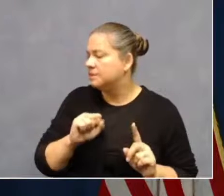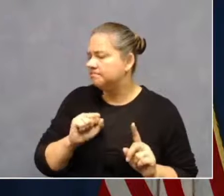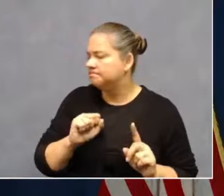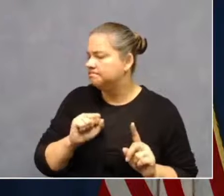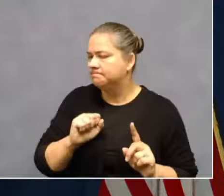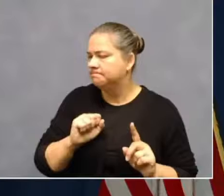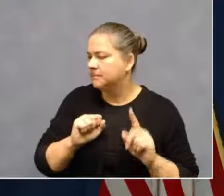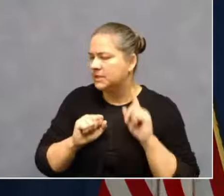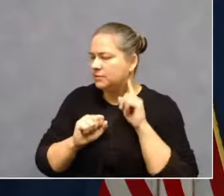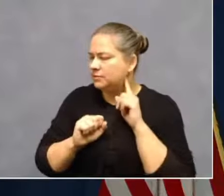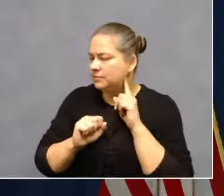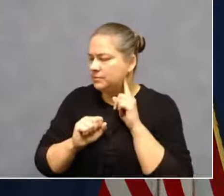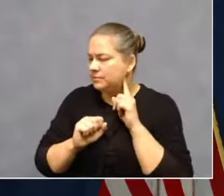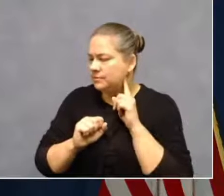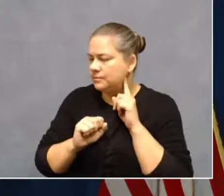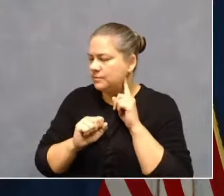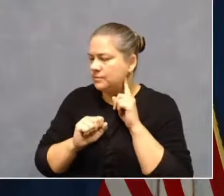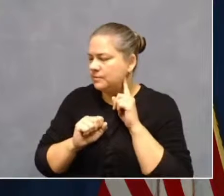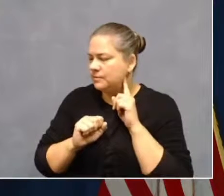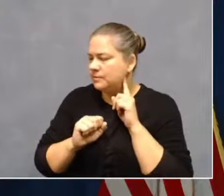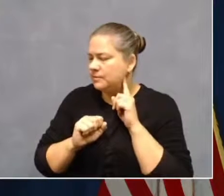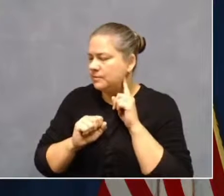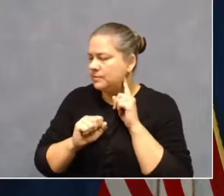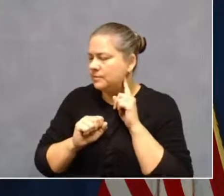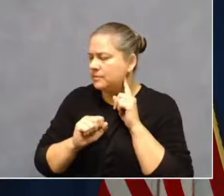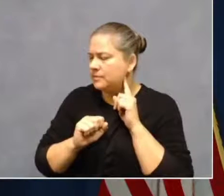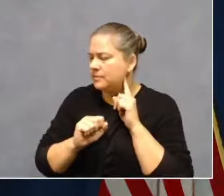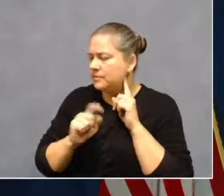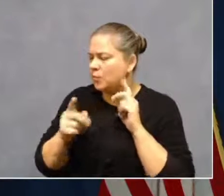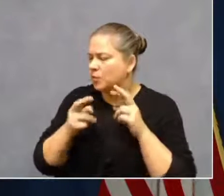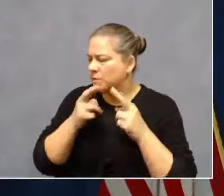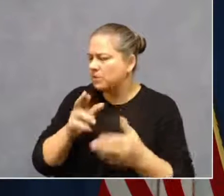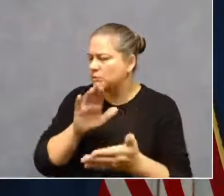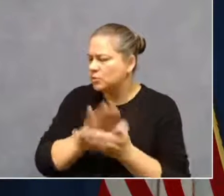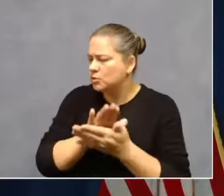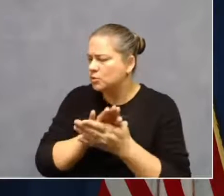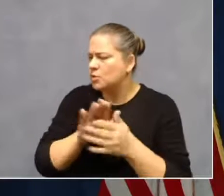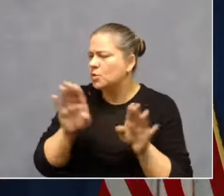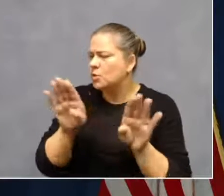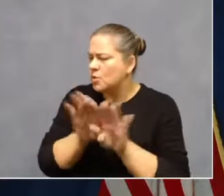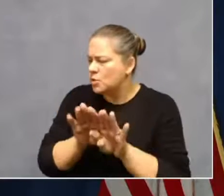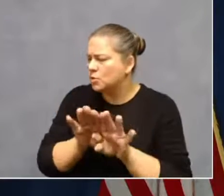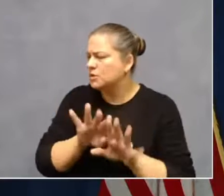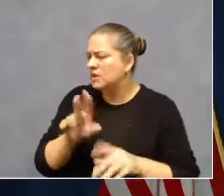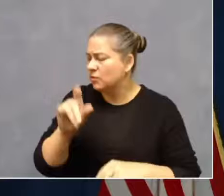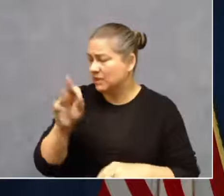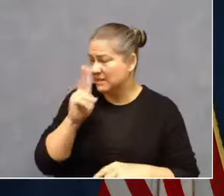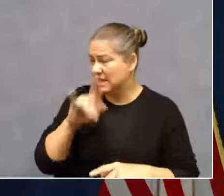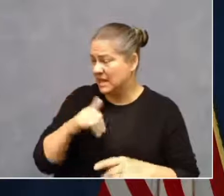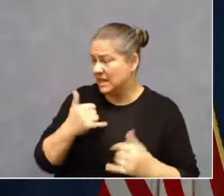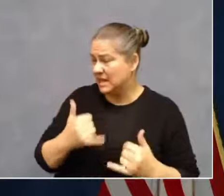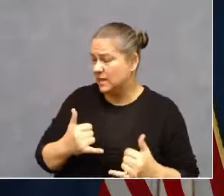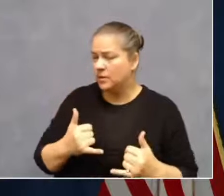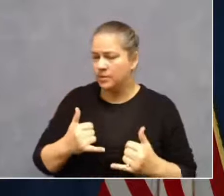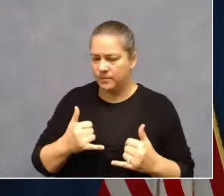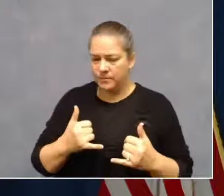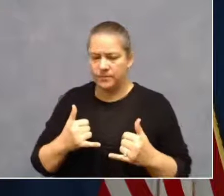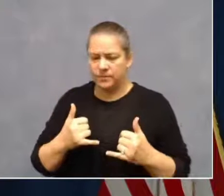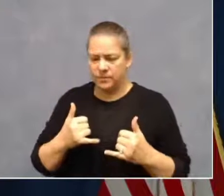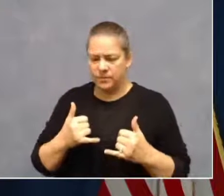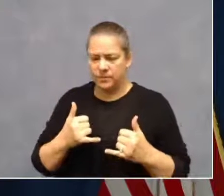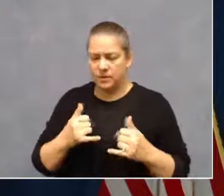stores closed, schools recommended to close. But we're not seeing that right now. Obviously, we're now